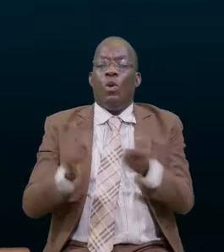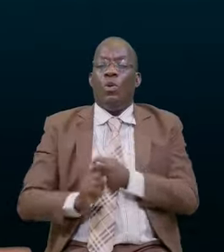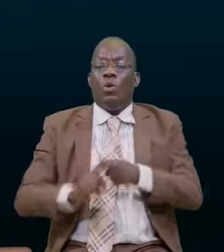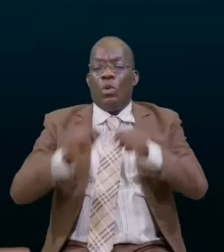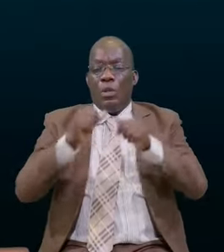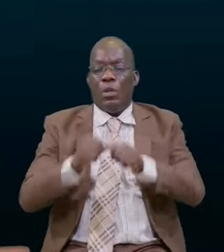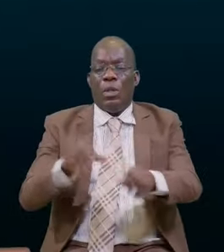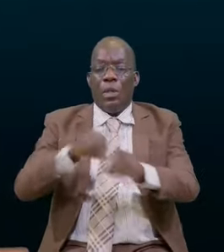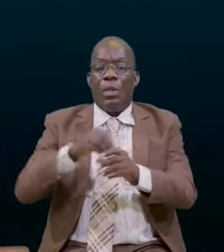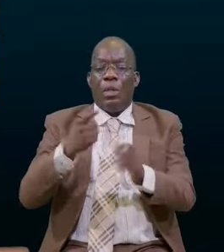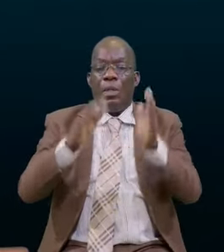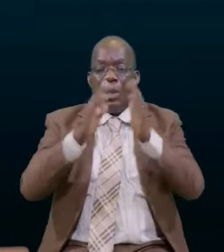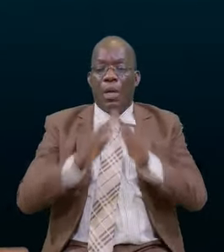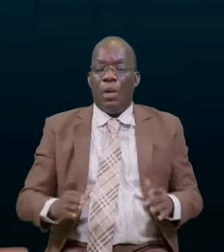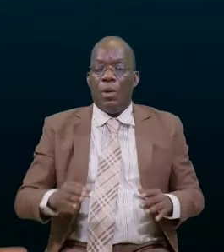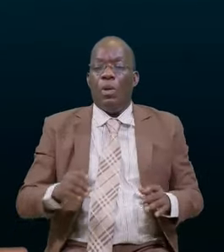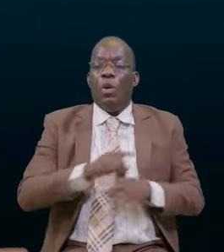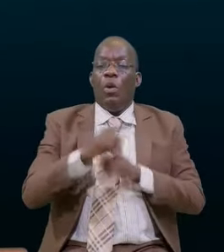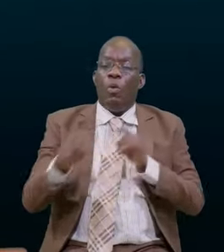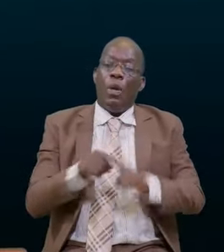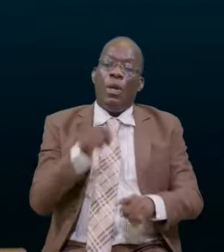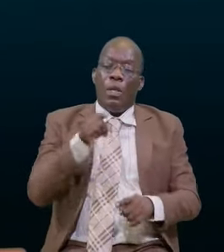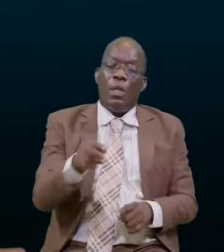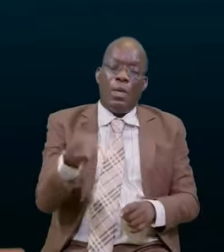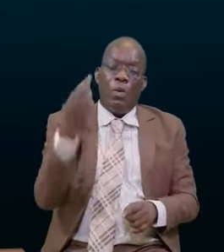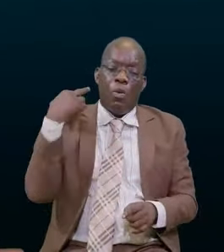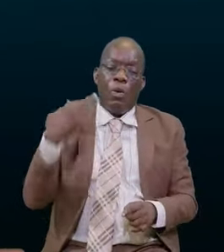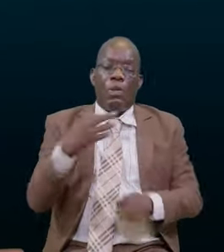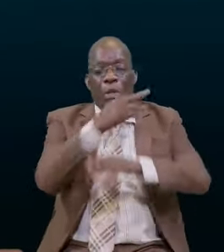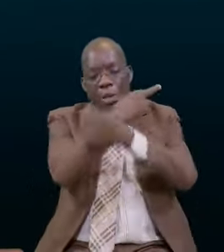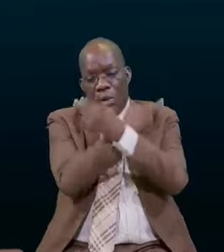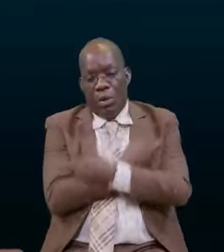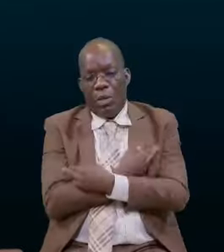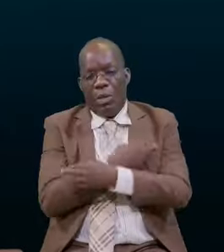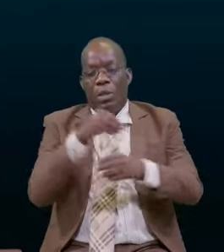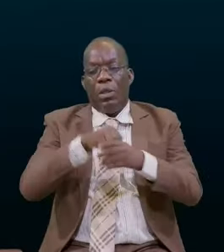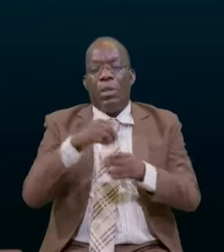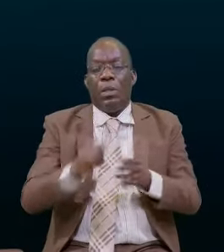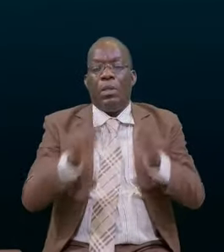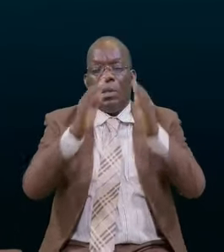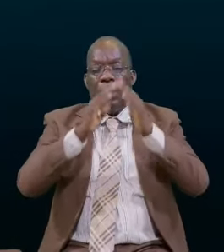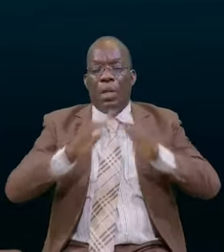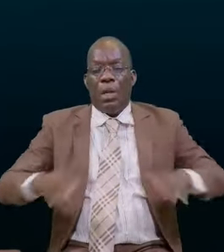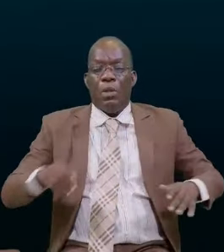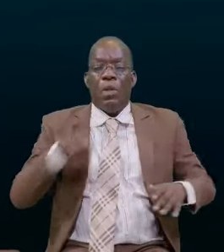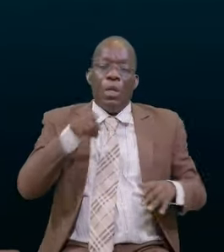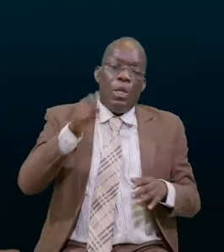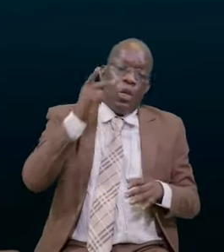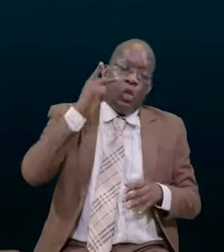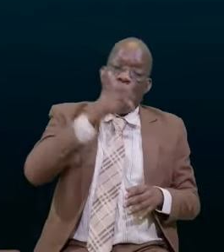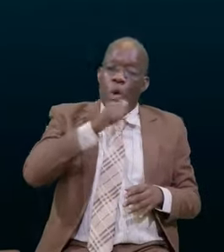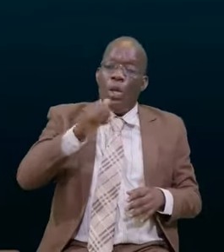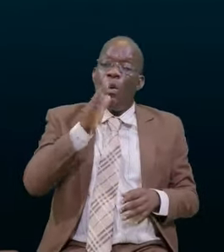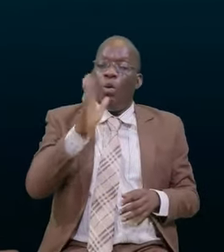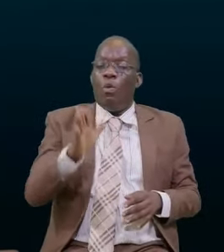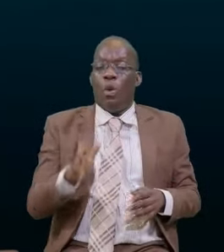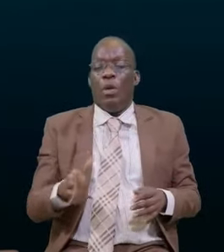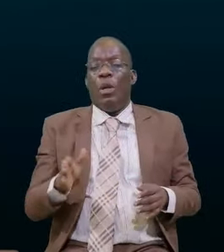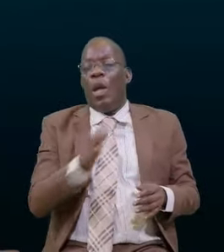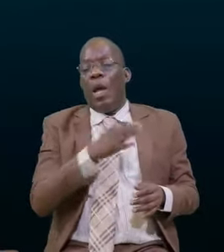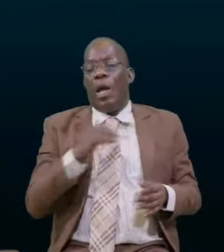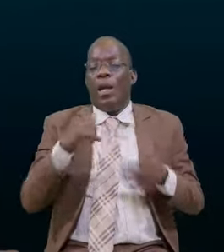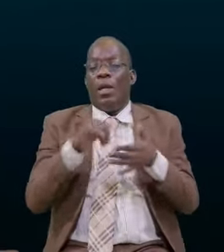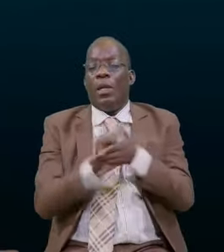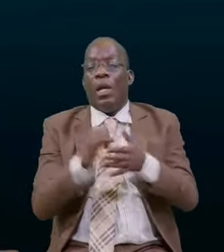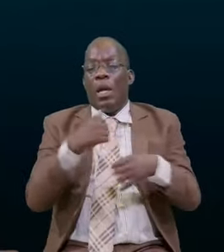relaxation made his eyes to go in the wrong direction and to look at a woman that ought not to be looked at and that made him